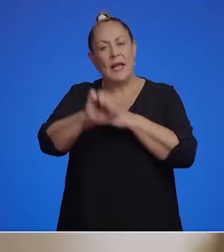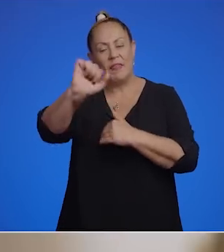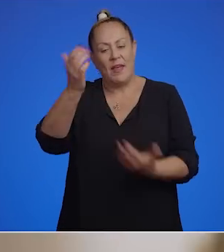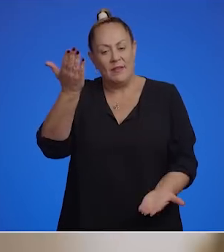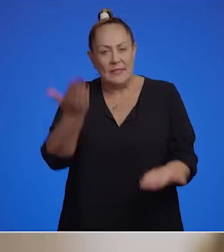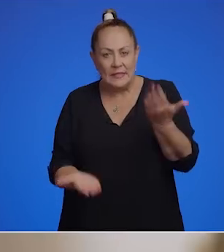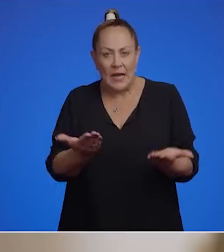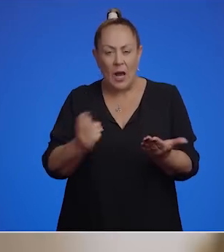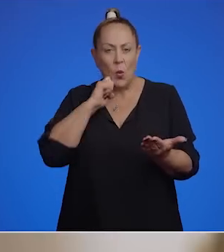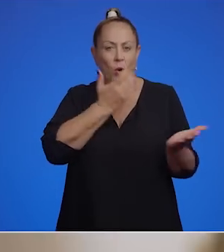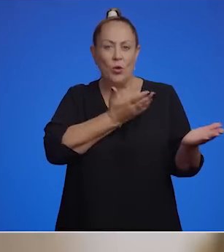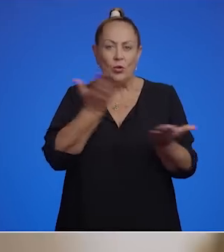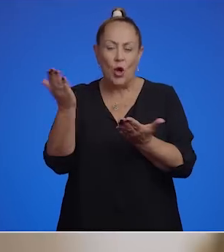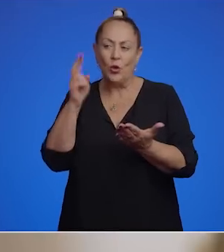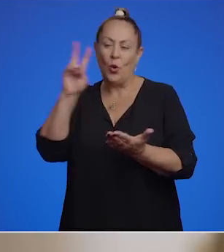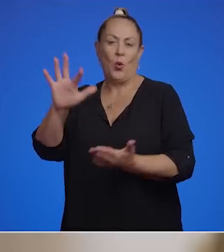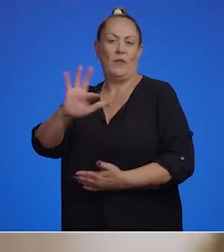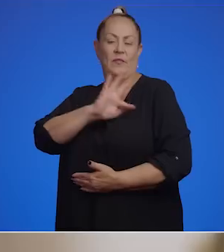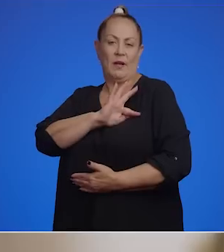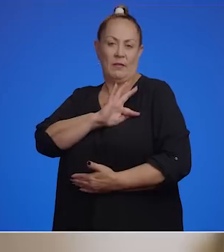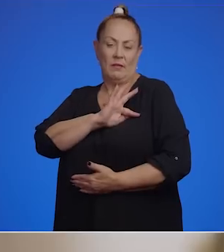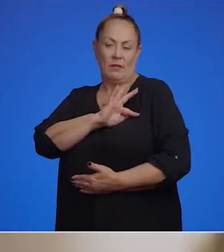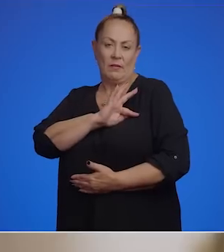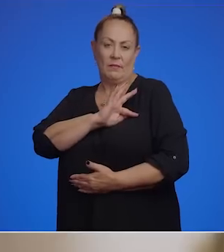doubt will turn to the faith.